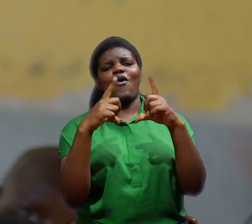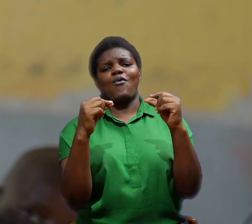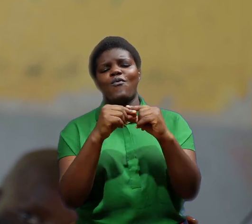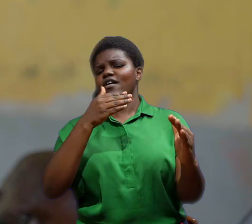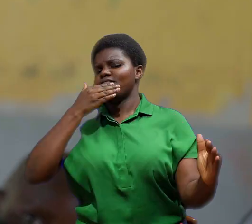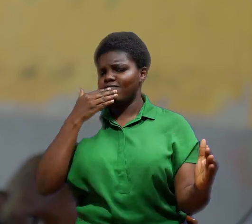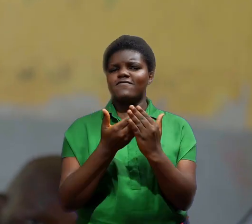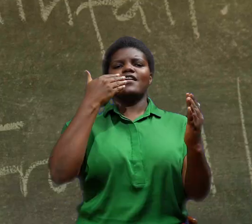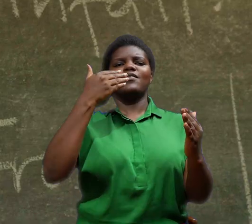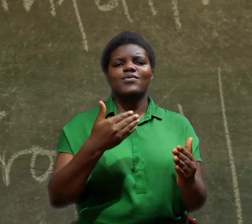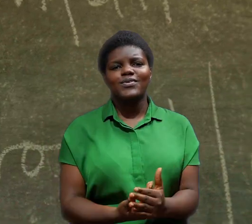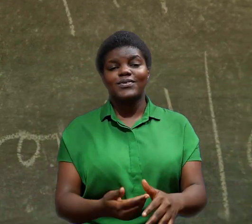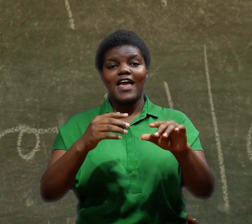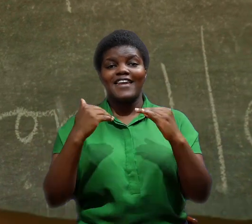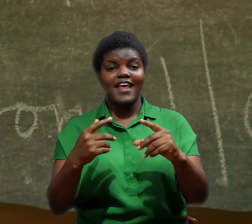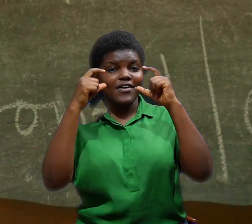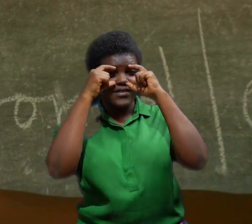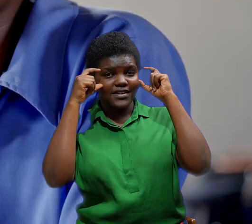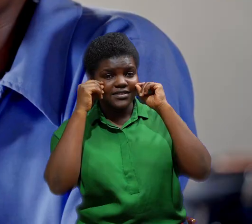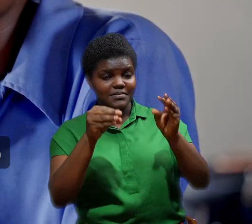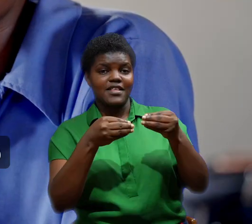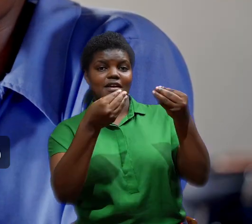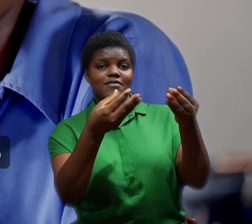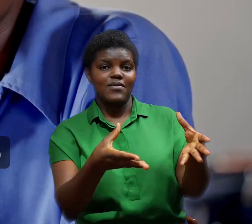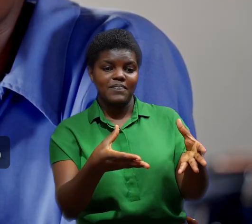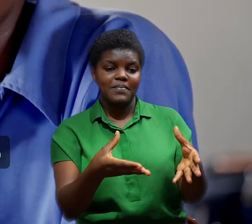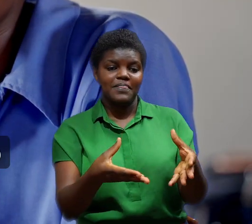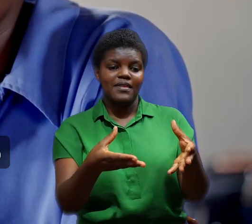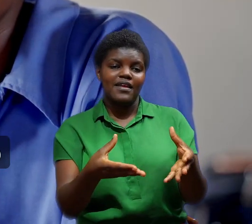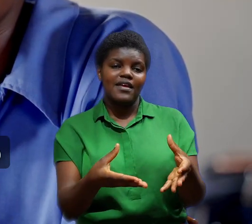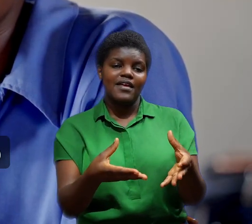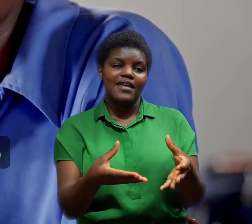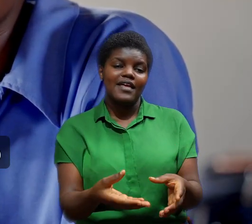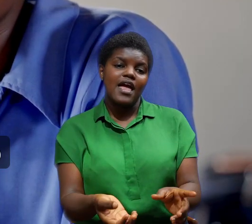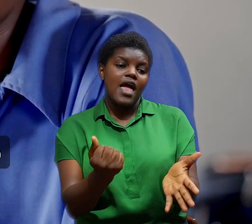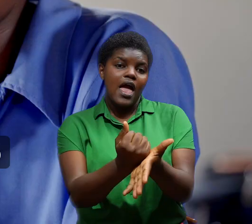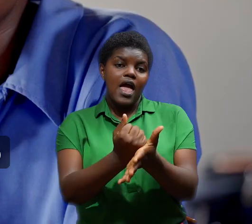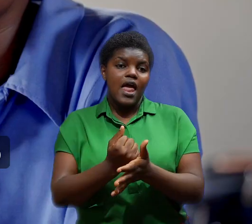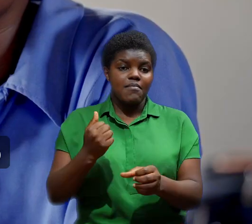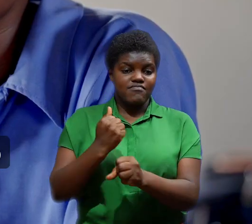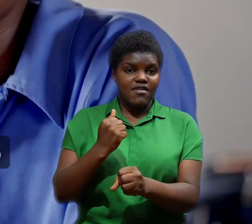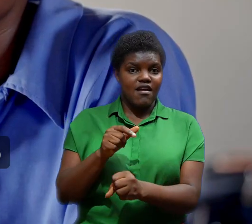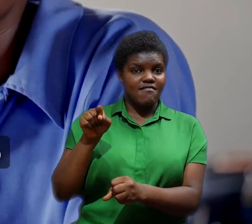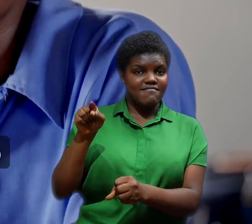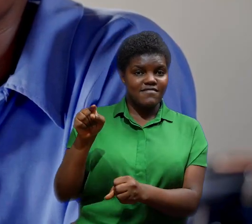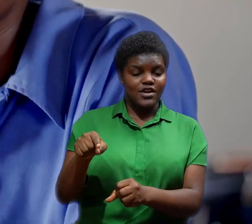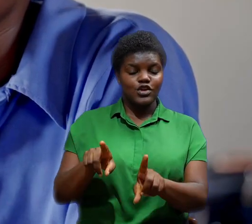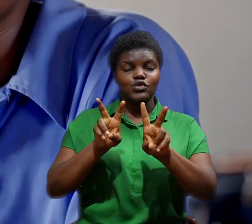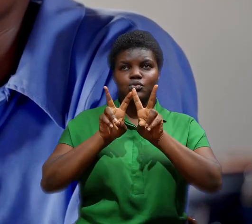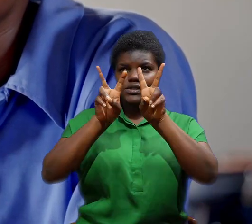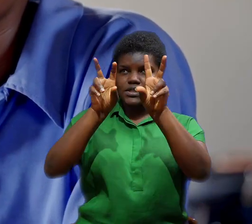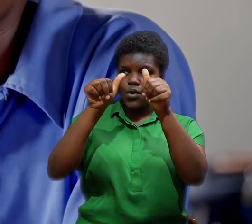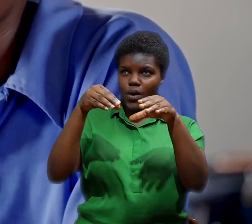CONVECTIONAL, convection. Very good. The specs I have got, it has helped me to see